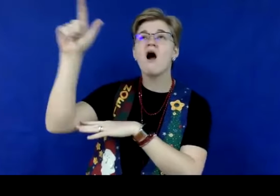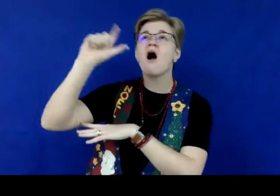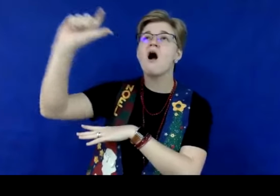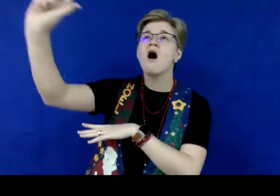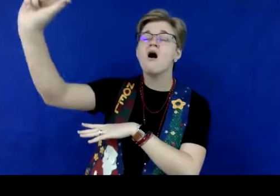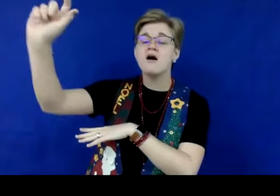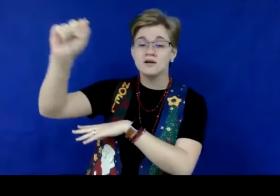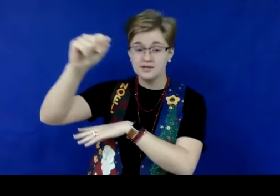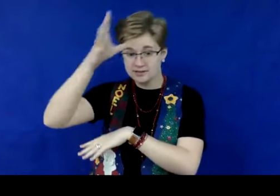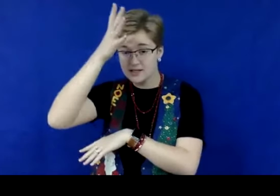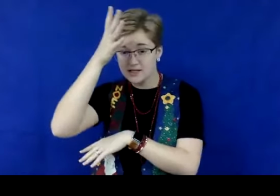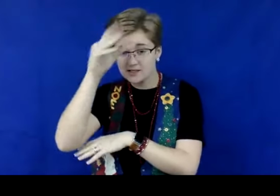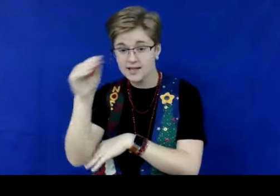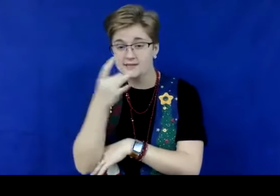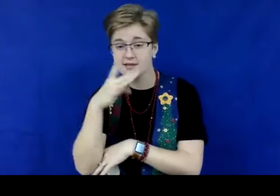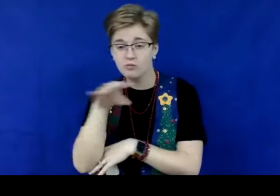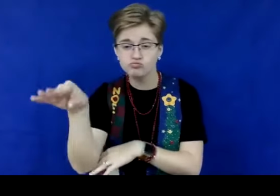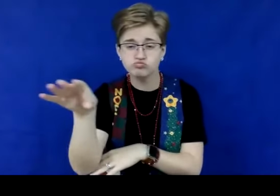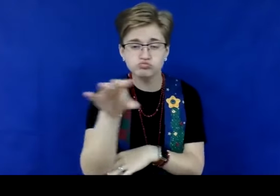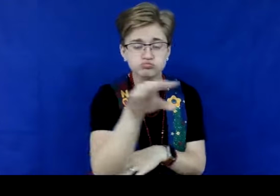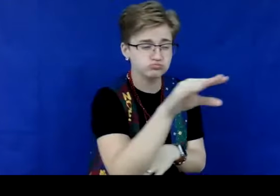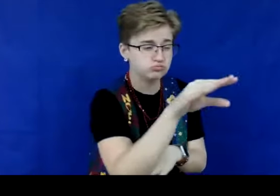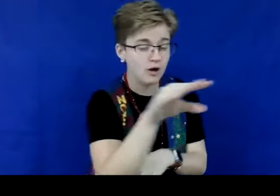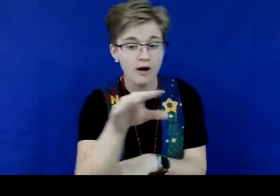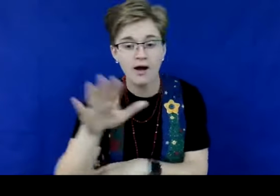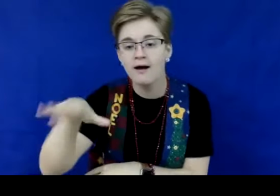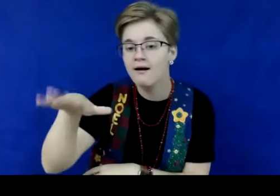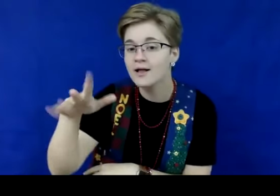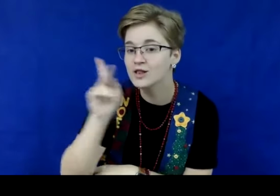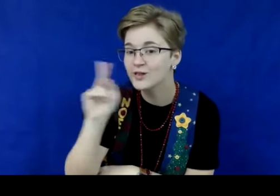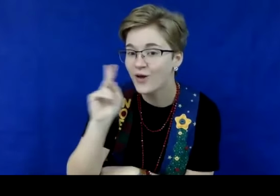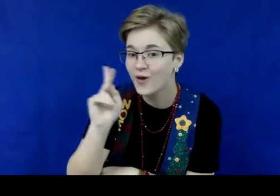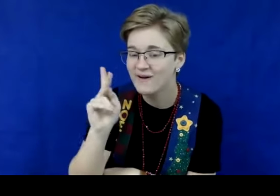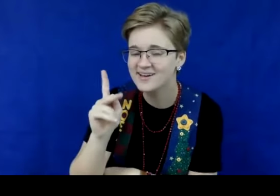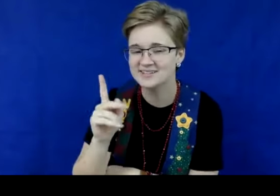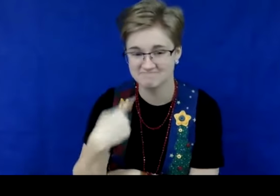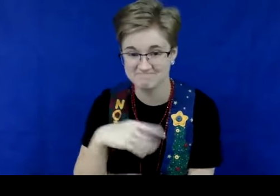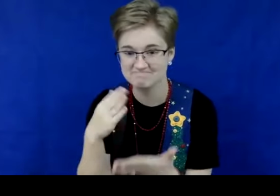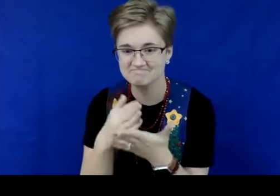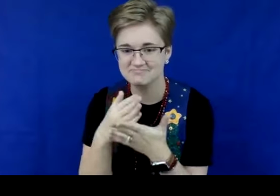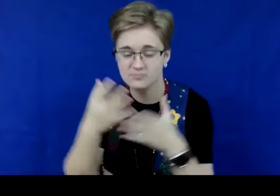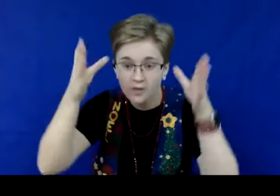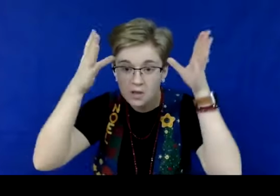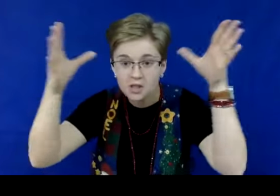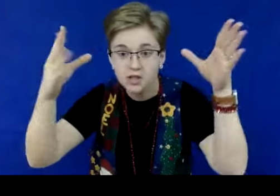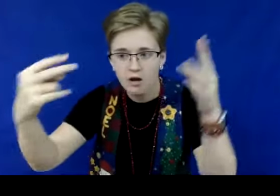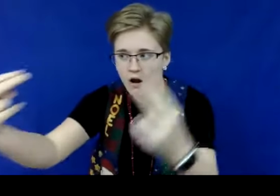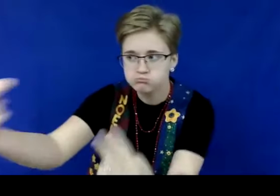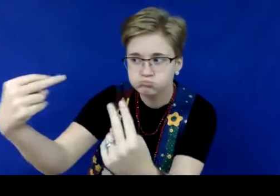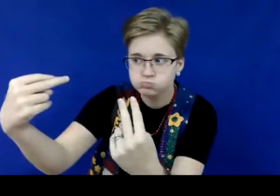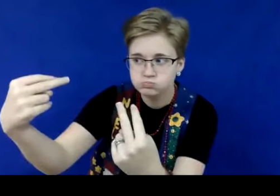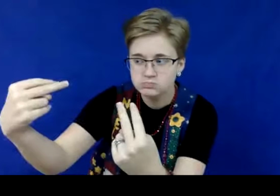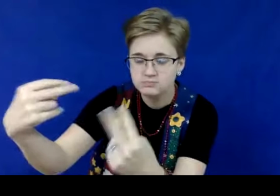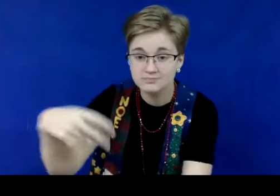lantern sweeps ahead. "Look," he whispers. We stop. A deer is watching us. I see